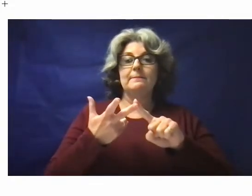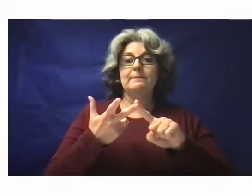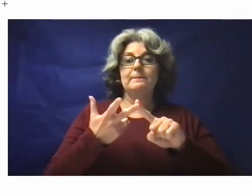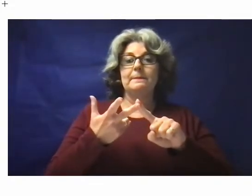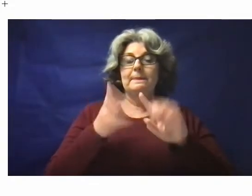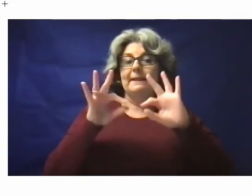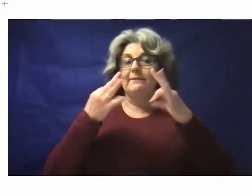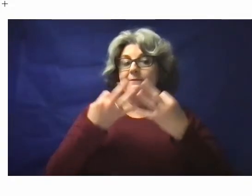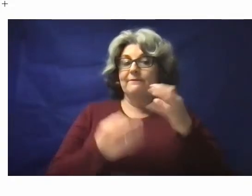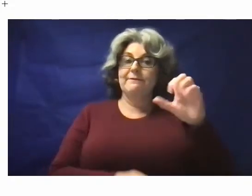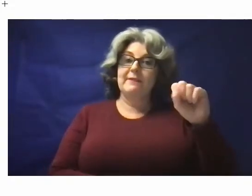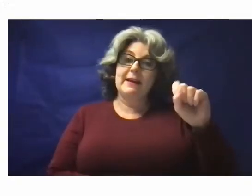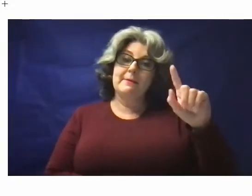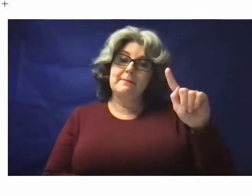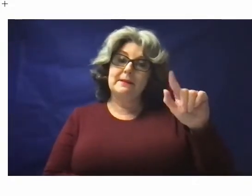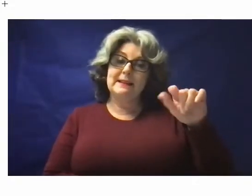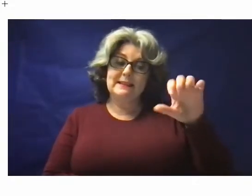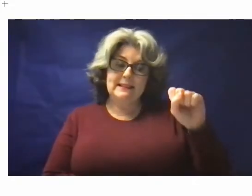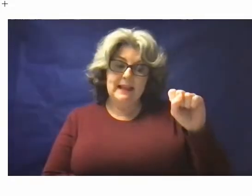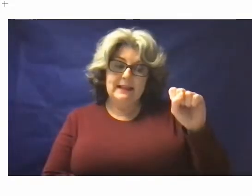including